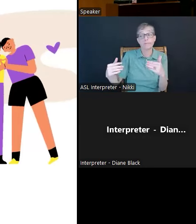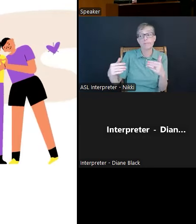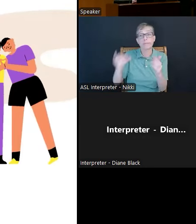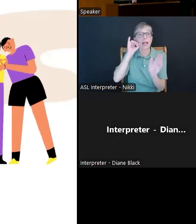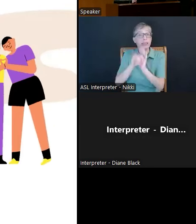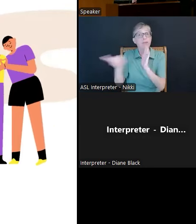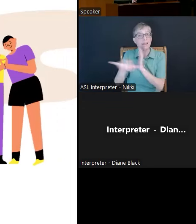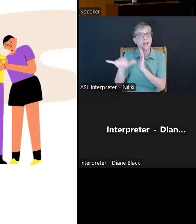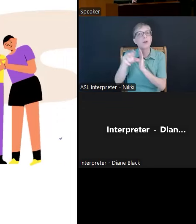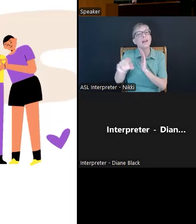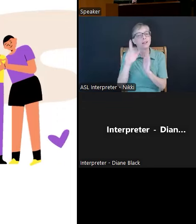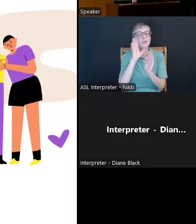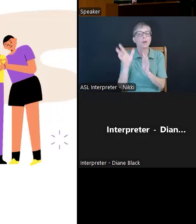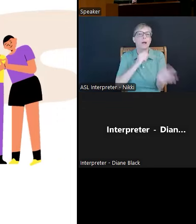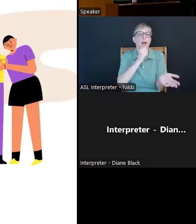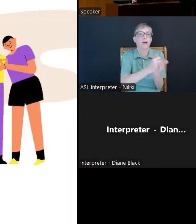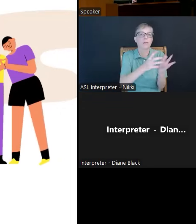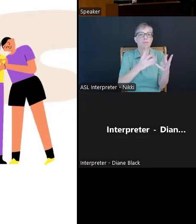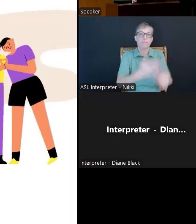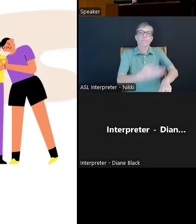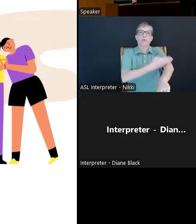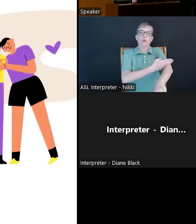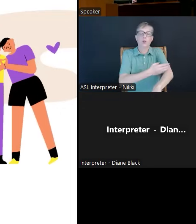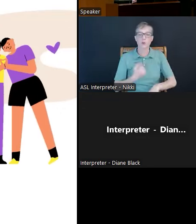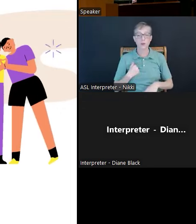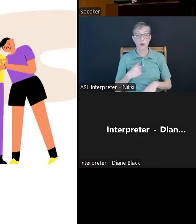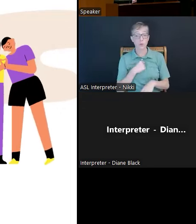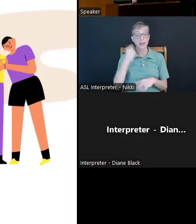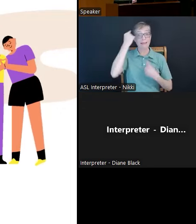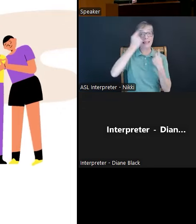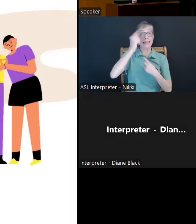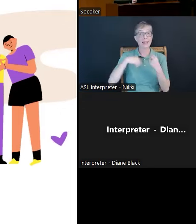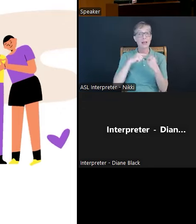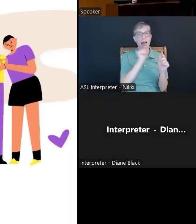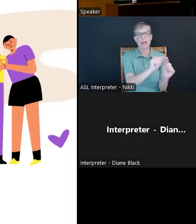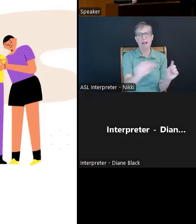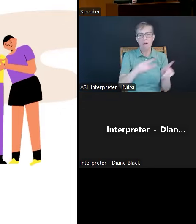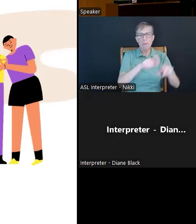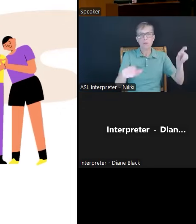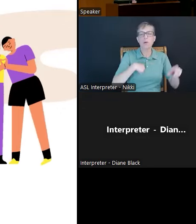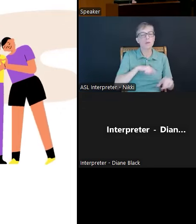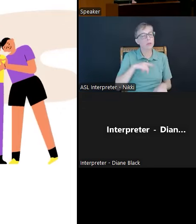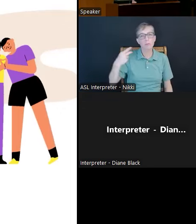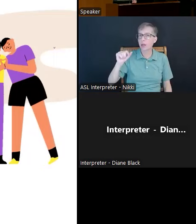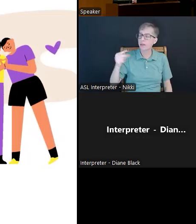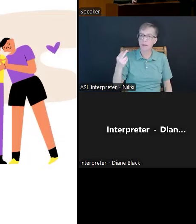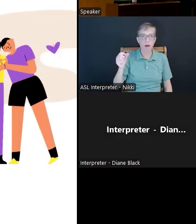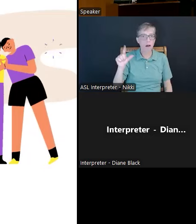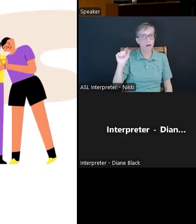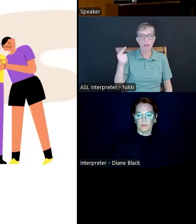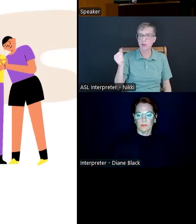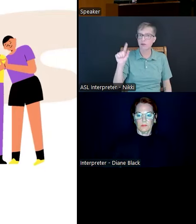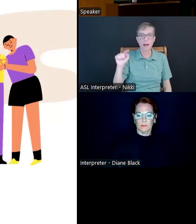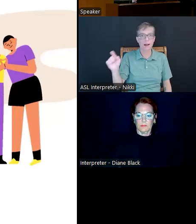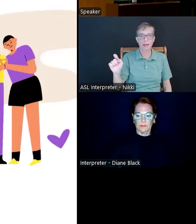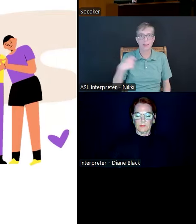When we talk about trans and gender diverse individuals, we so often pathologize. We're so often talking about the suicide rate, and I'm gonna be that